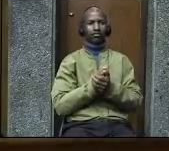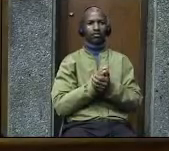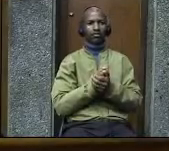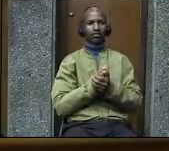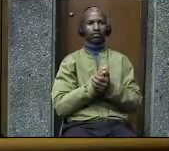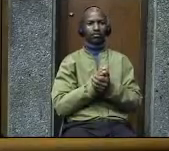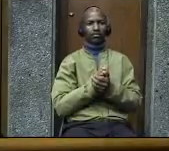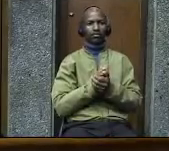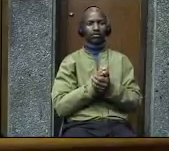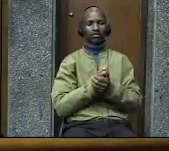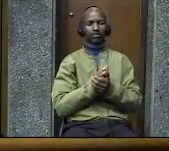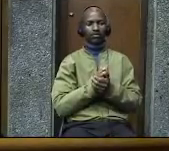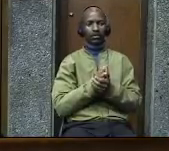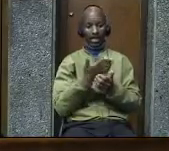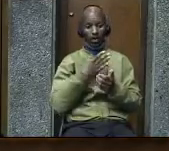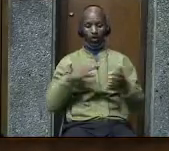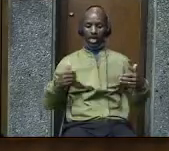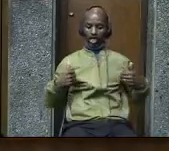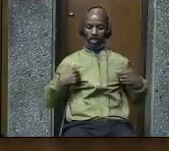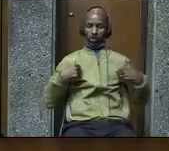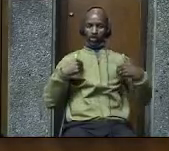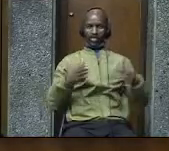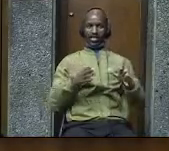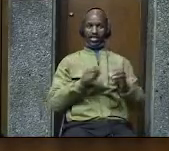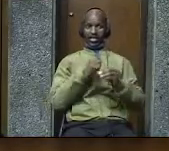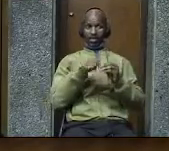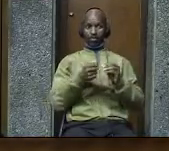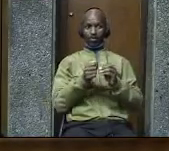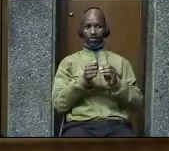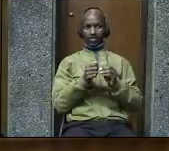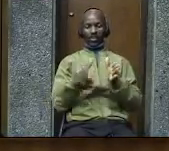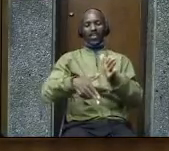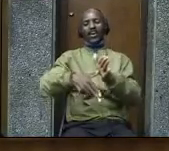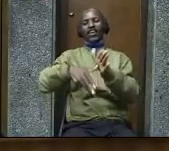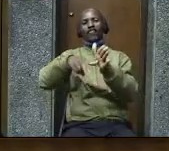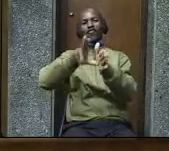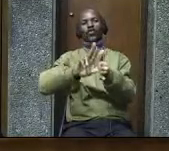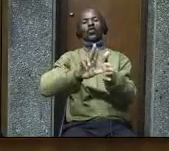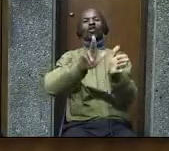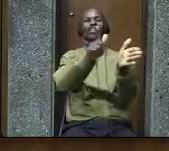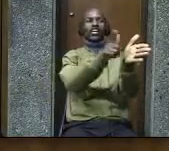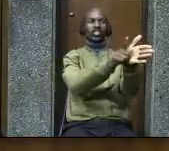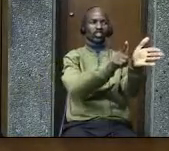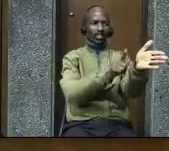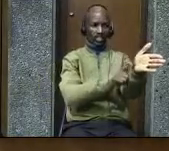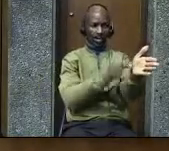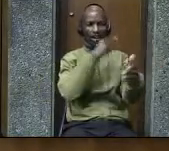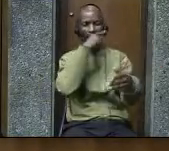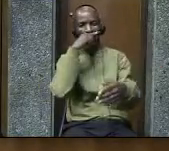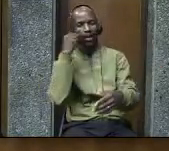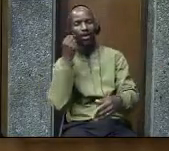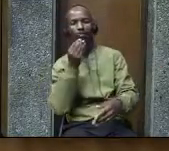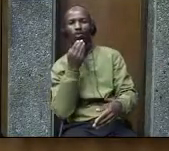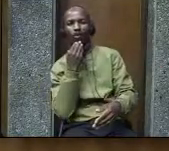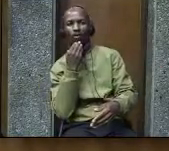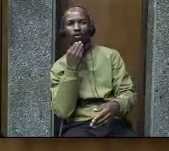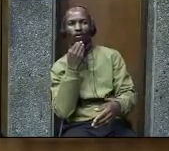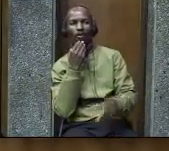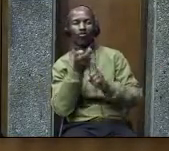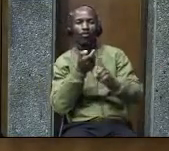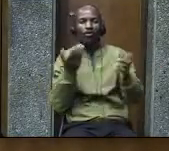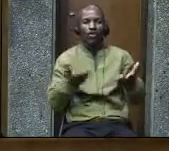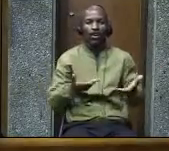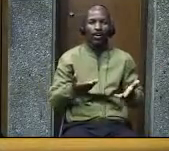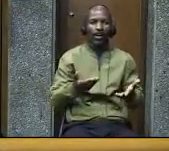ke batla ho qala ka taba ya review ya legislator. Umang from where?